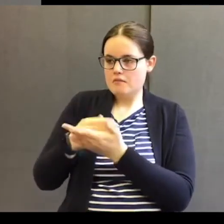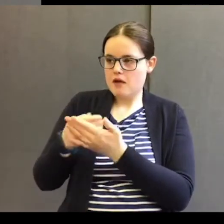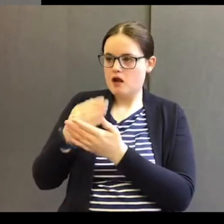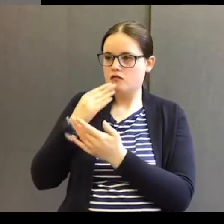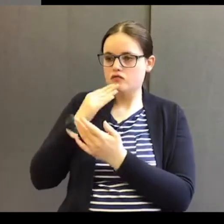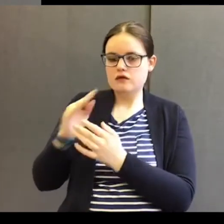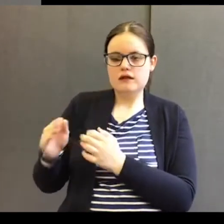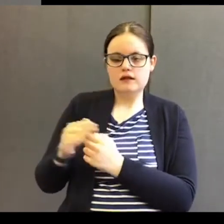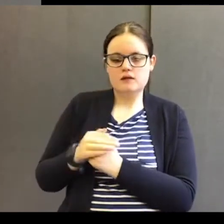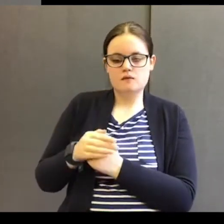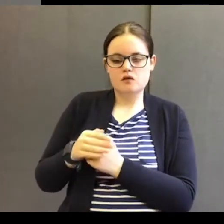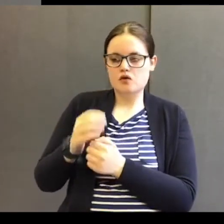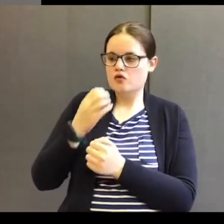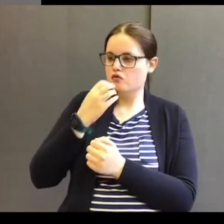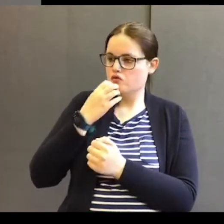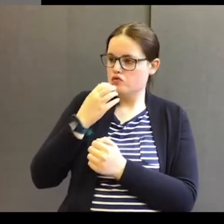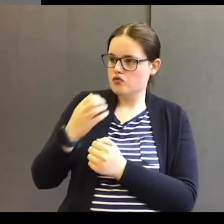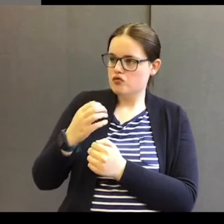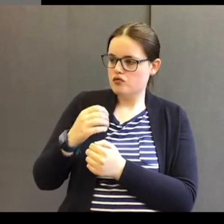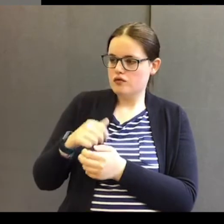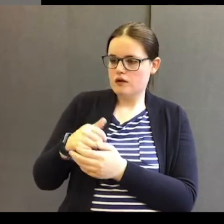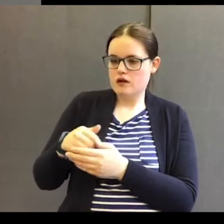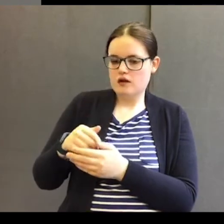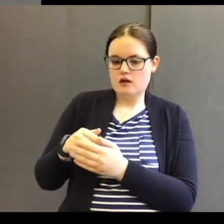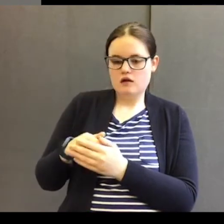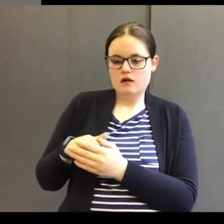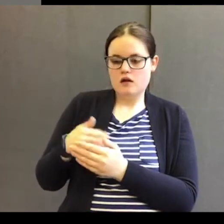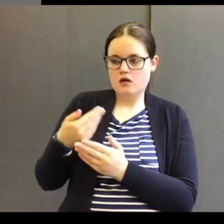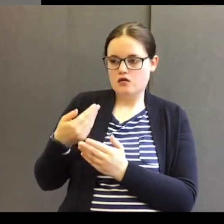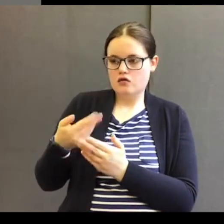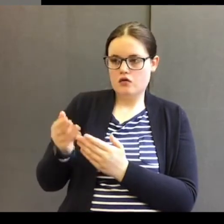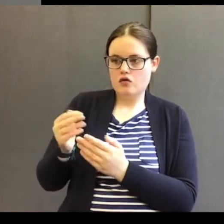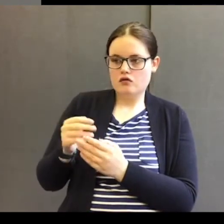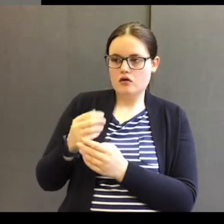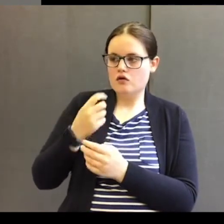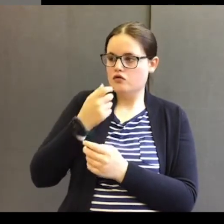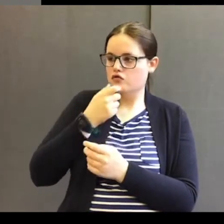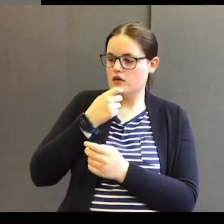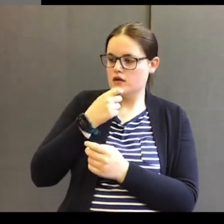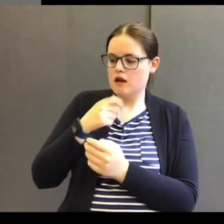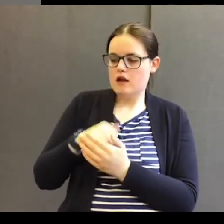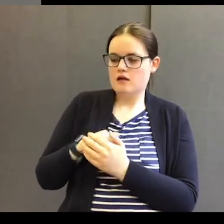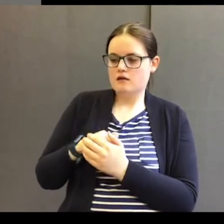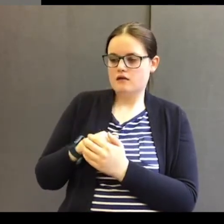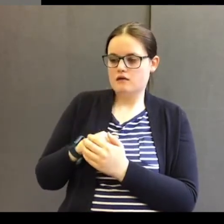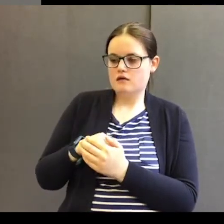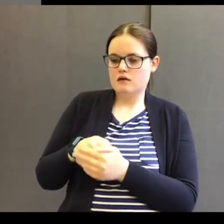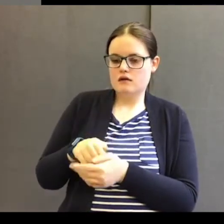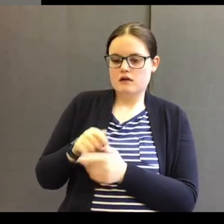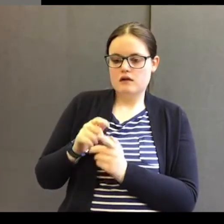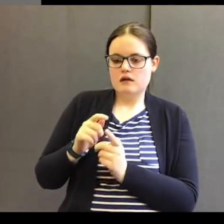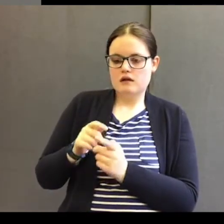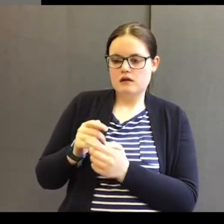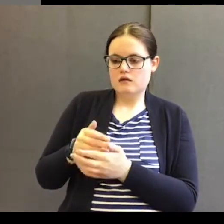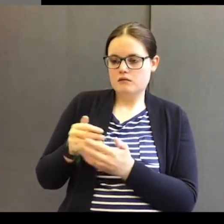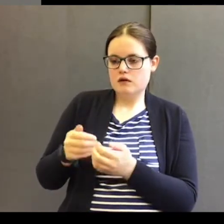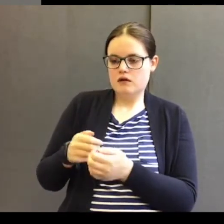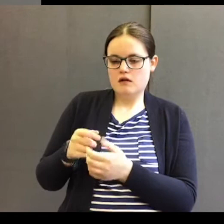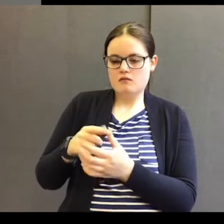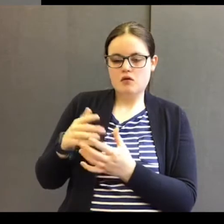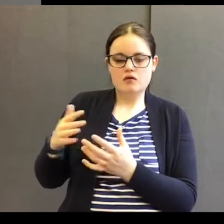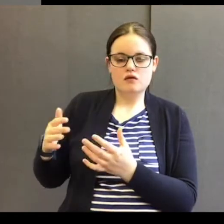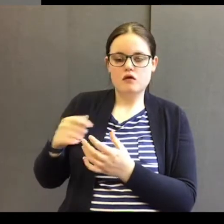rest of Jerusalem, to the Jews, and then in due course go to the Gentiles. And that